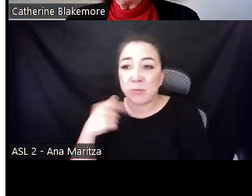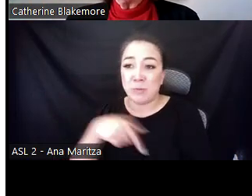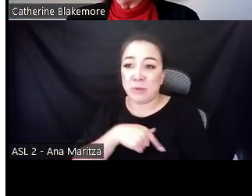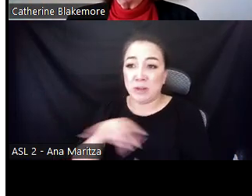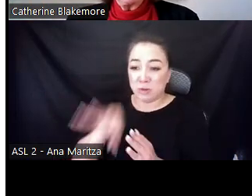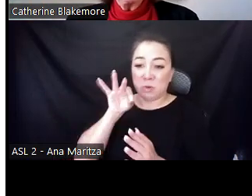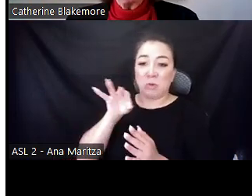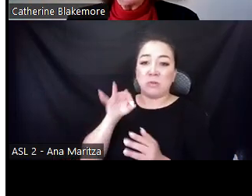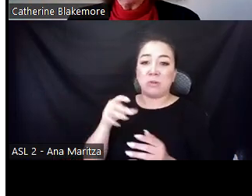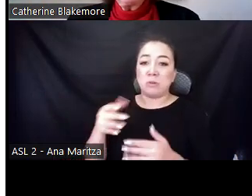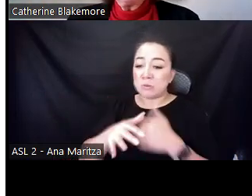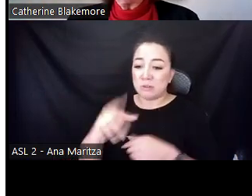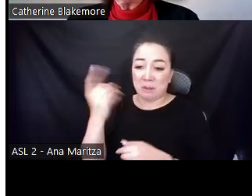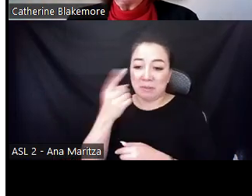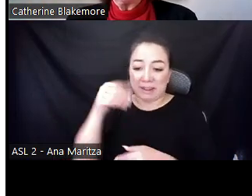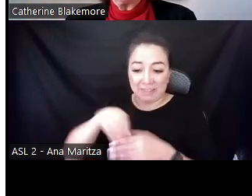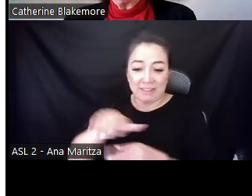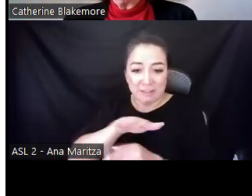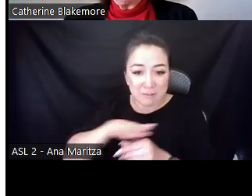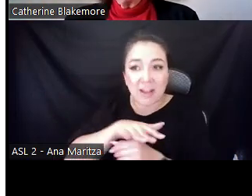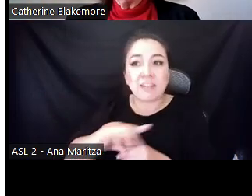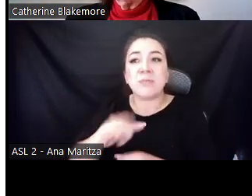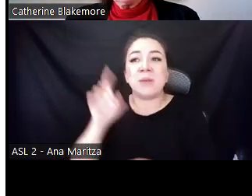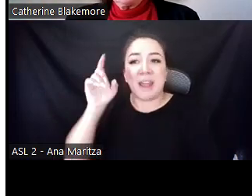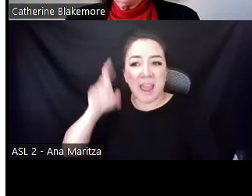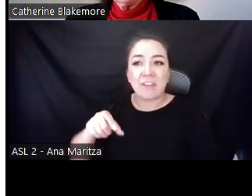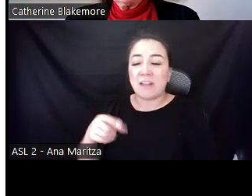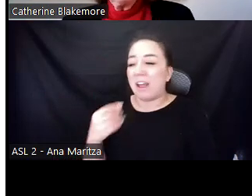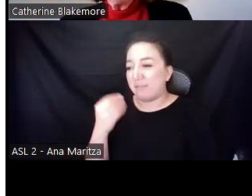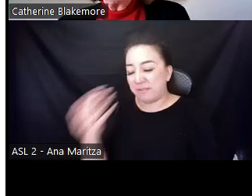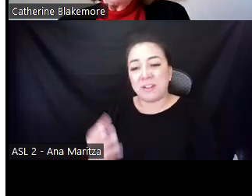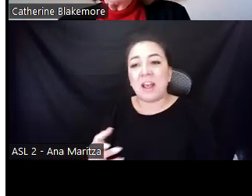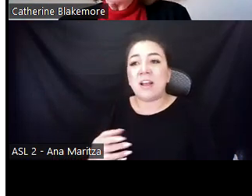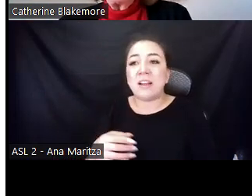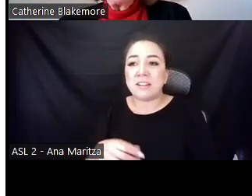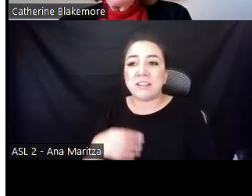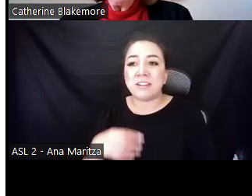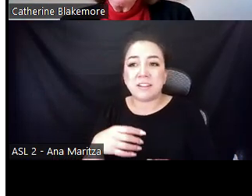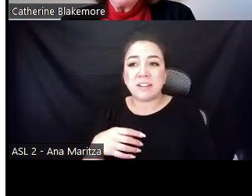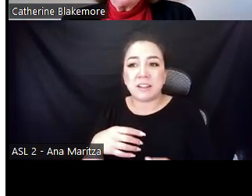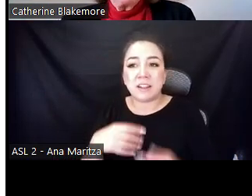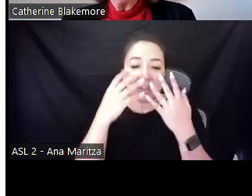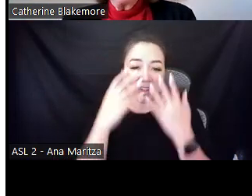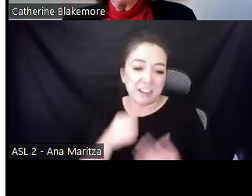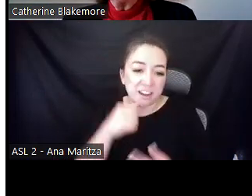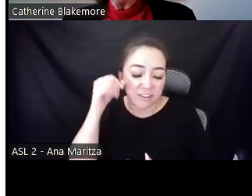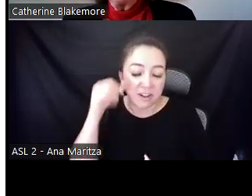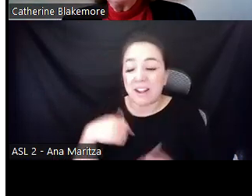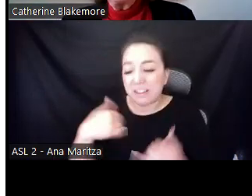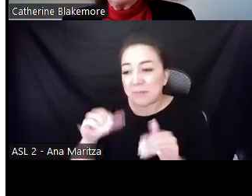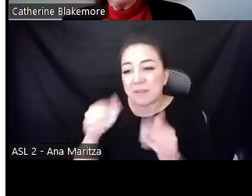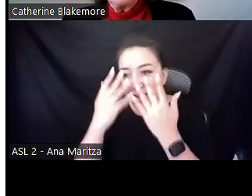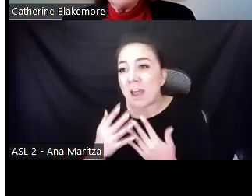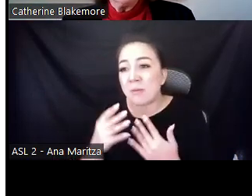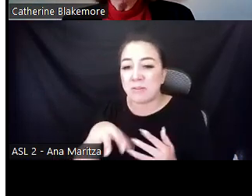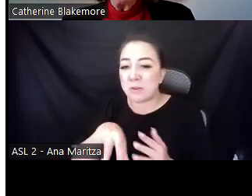do something in this space, we actually have to be, I told her I was sad yesterday, so I can still be sad, that we have to kind of